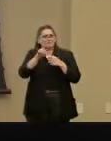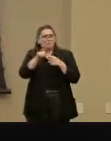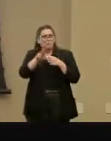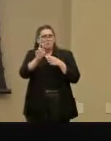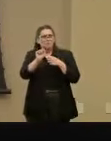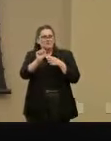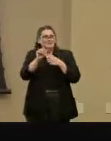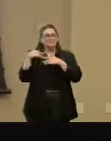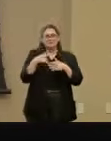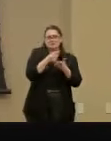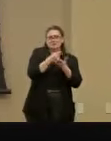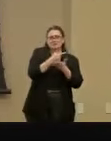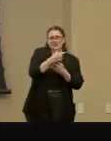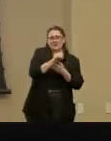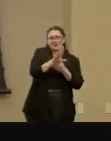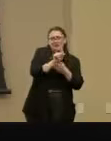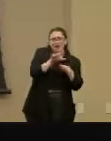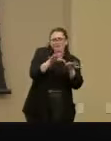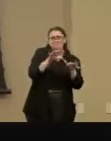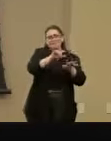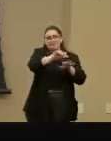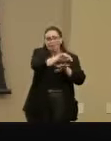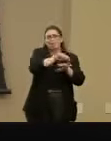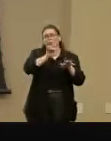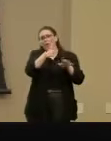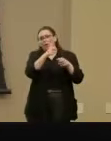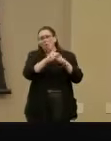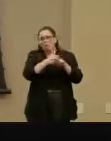up the guidelines and kind of follow the flow sheet and hopefully land on the right answer.